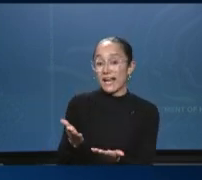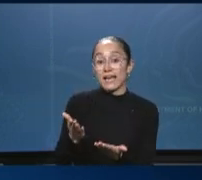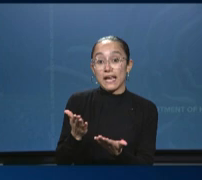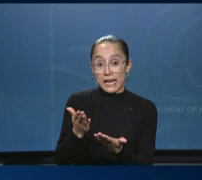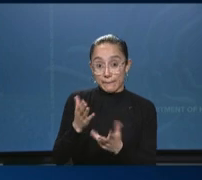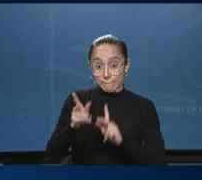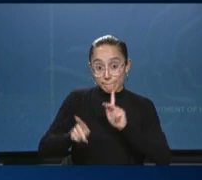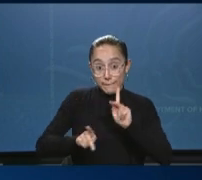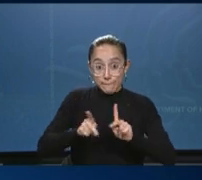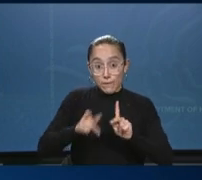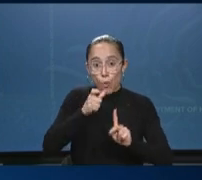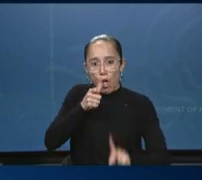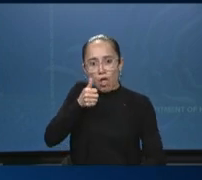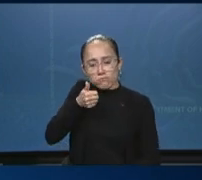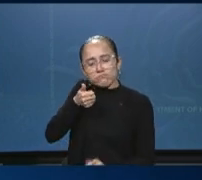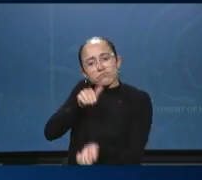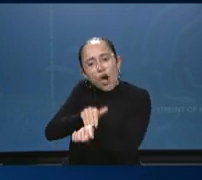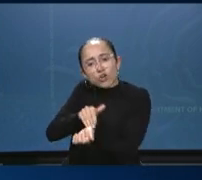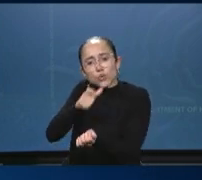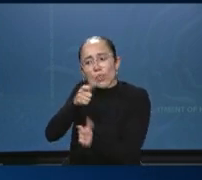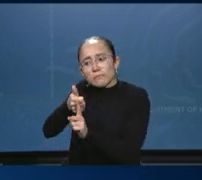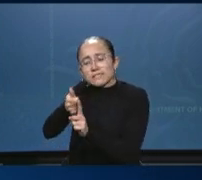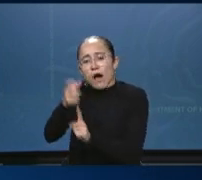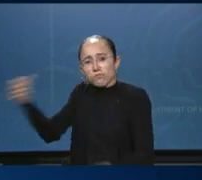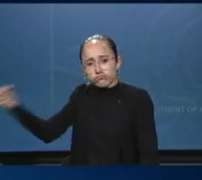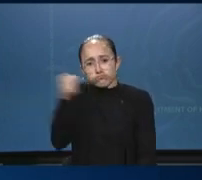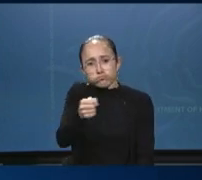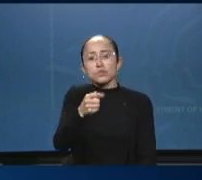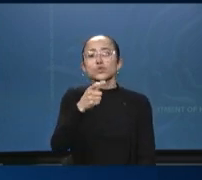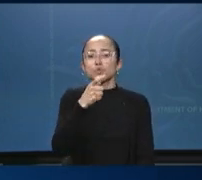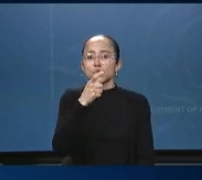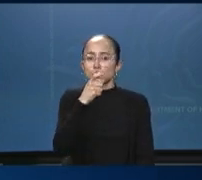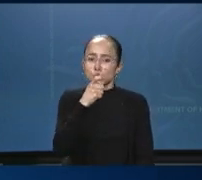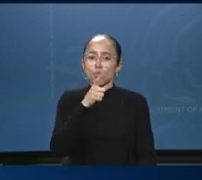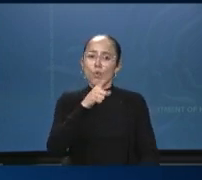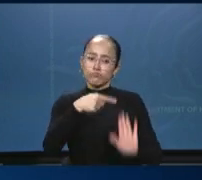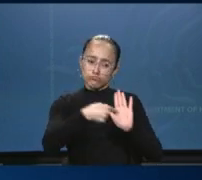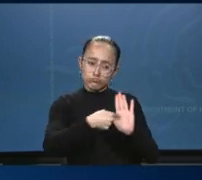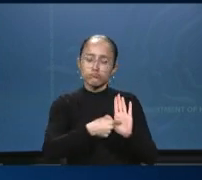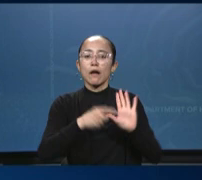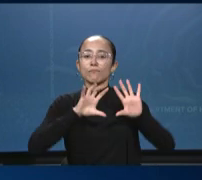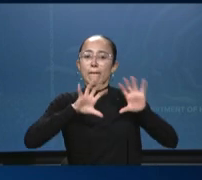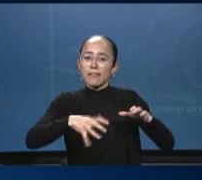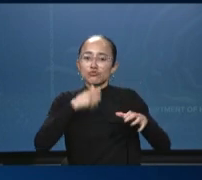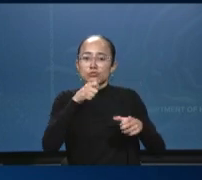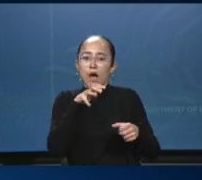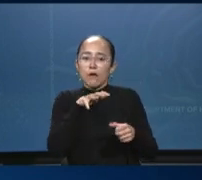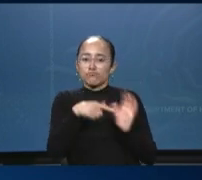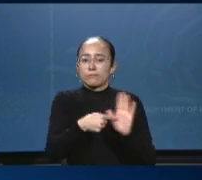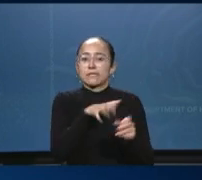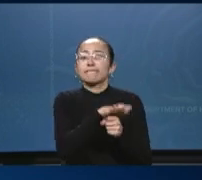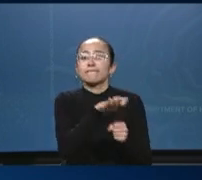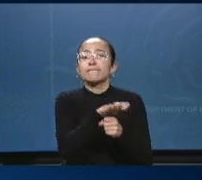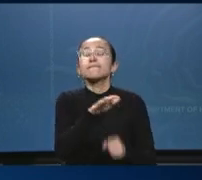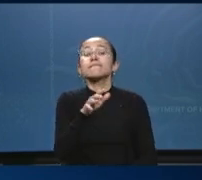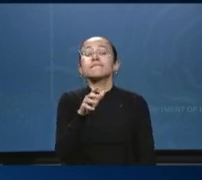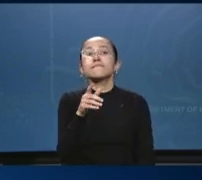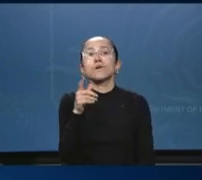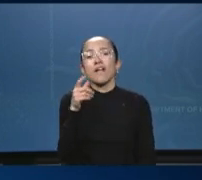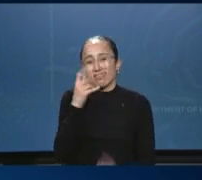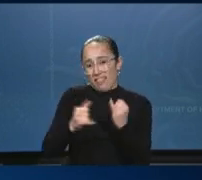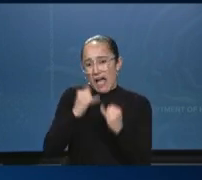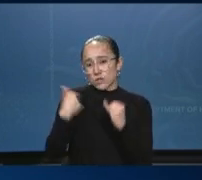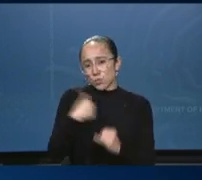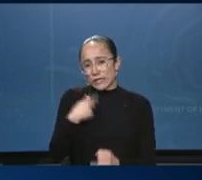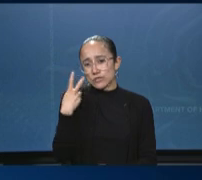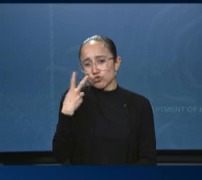those providers that serve for underserved populations. And the last thing I'll say is, you know, we saw during COVID,